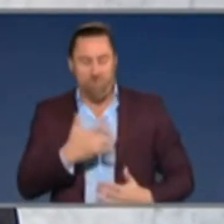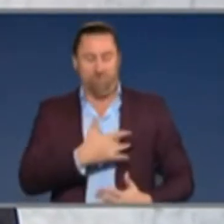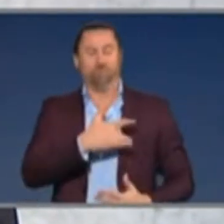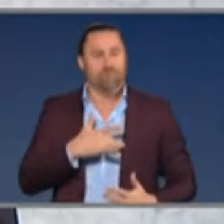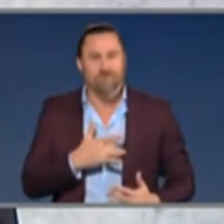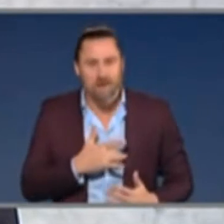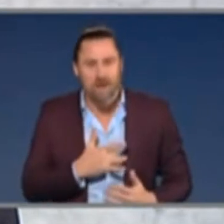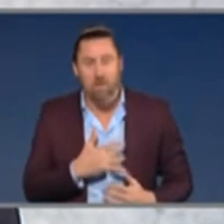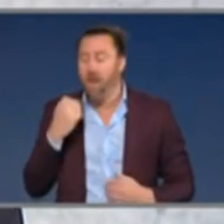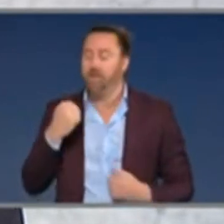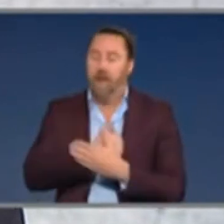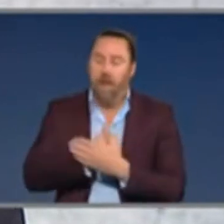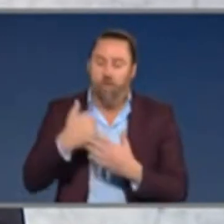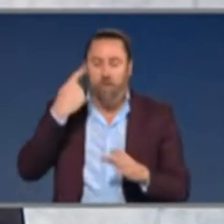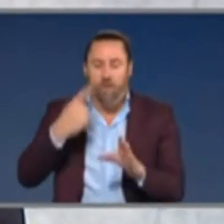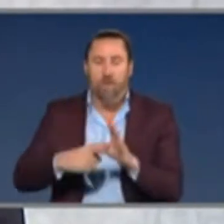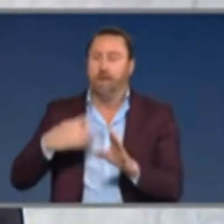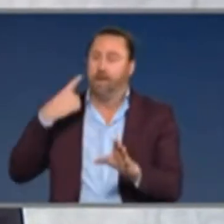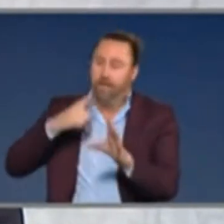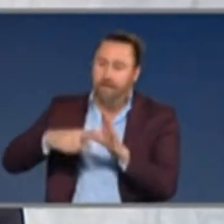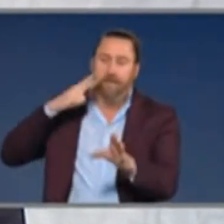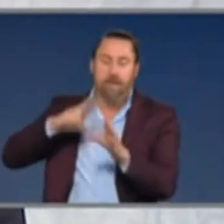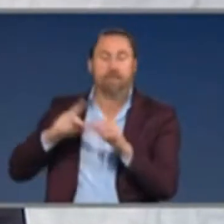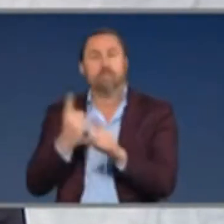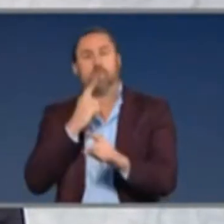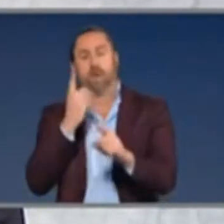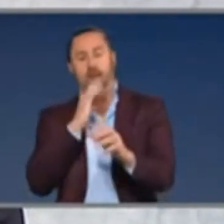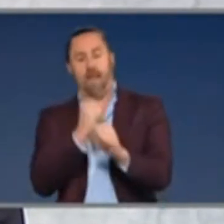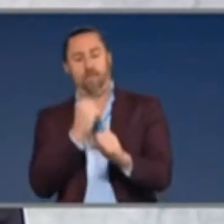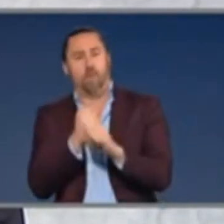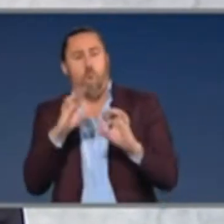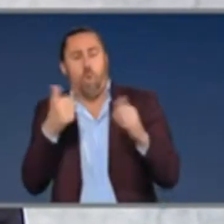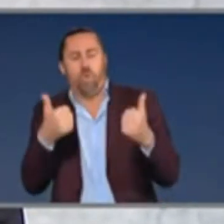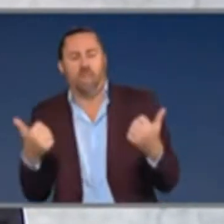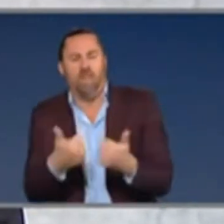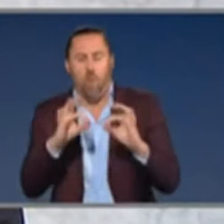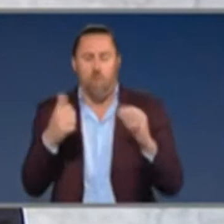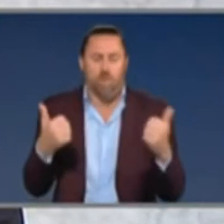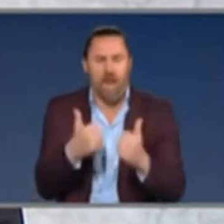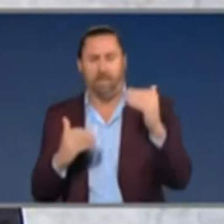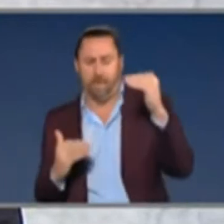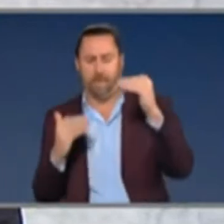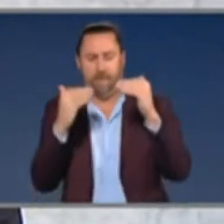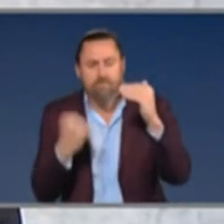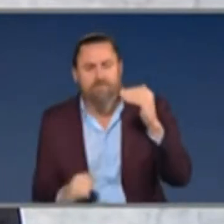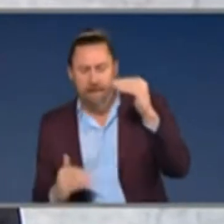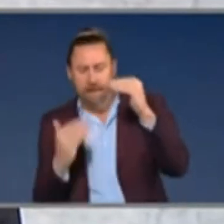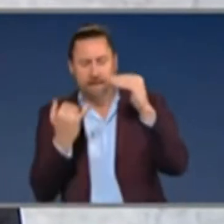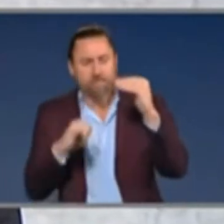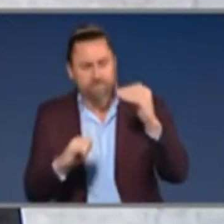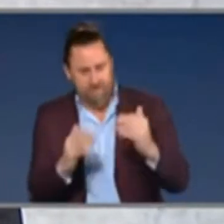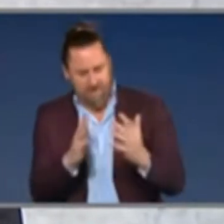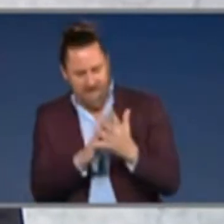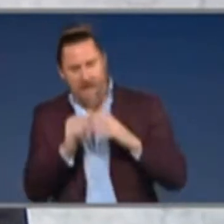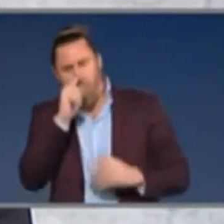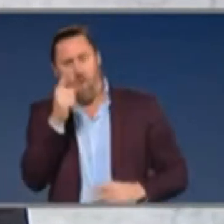Ministers and Ministers lamenting the fact that governments have fallen woefully short of meeting the targets. What commitment can you give that these new targets will actually be